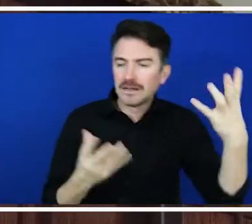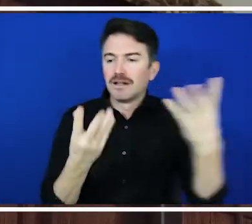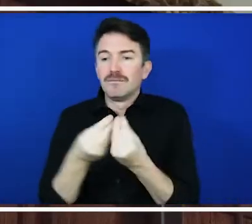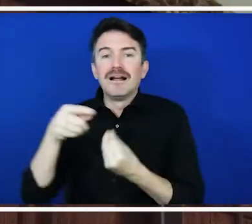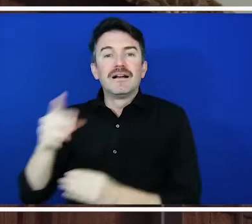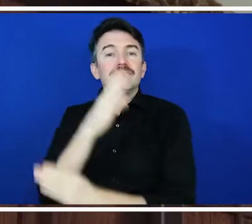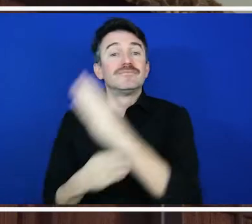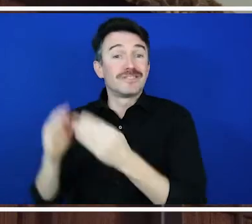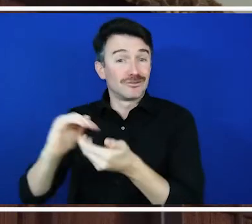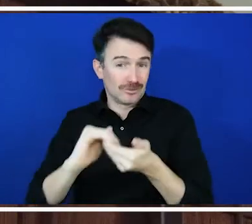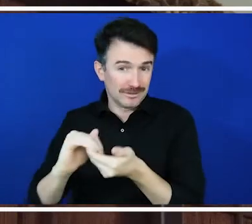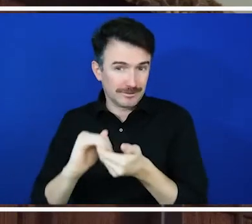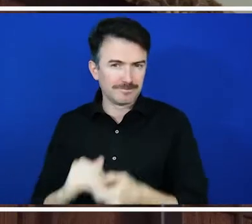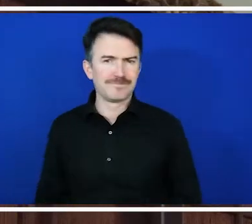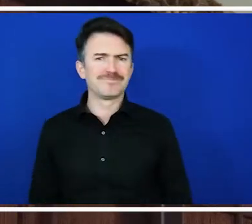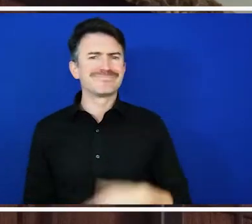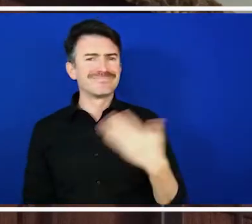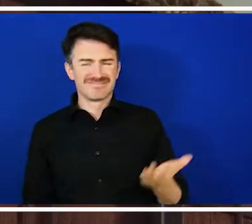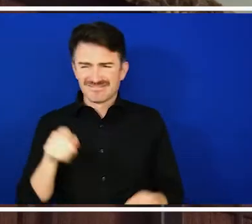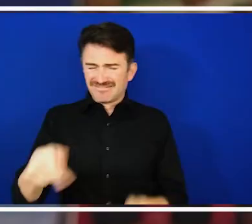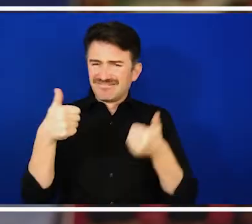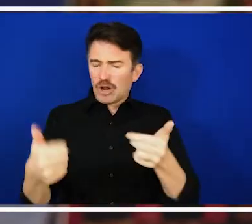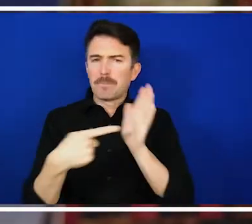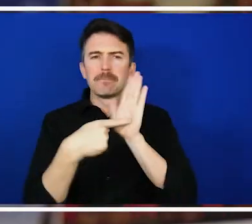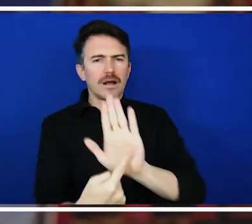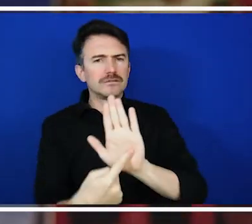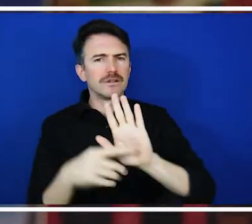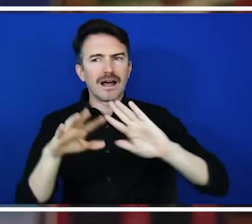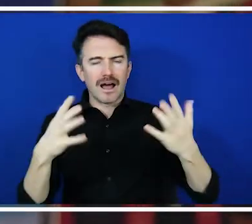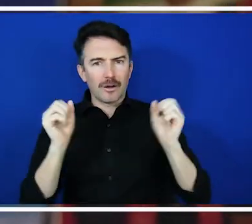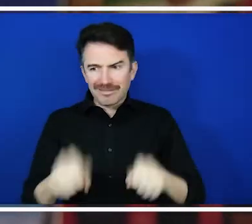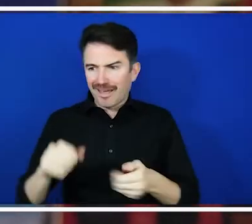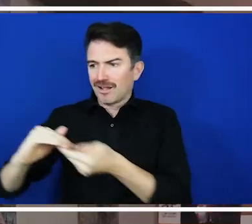that could inspire other countries to do the same.